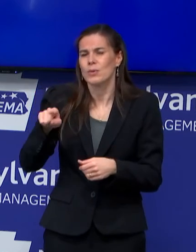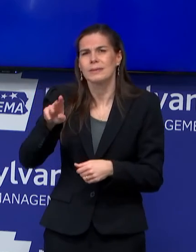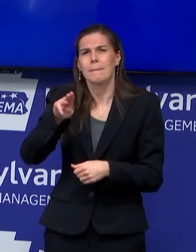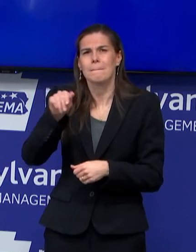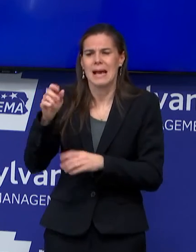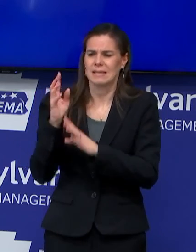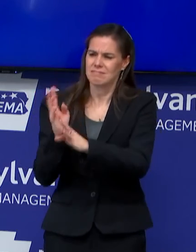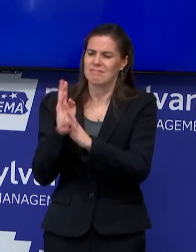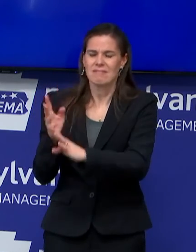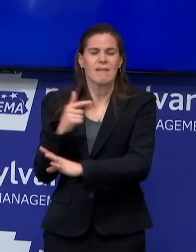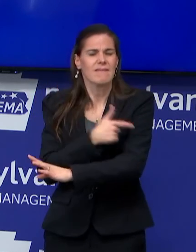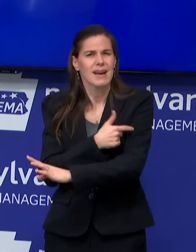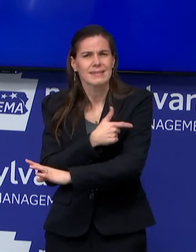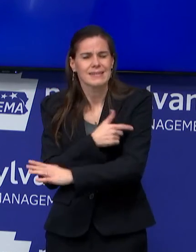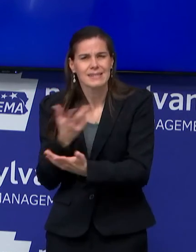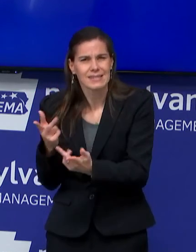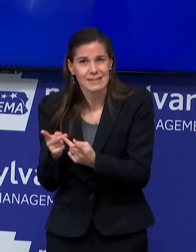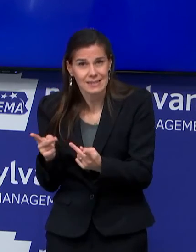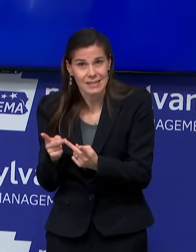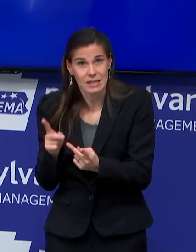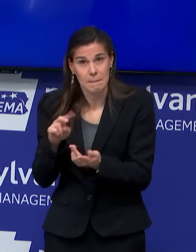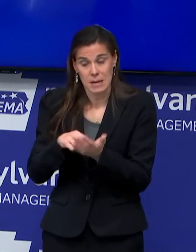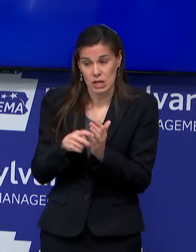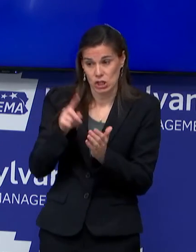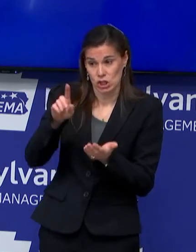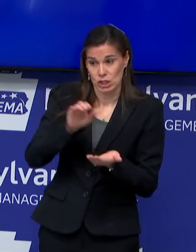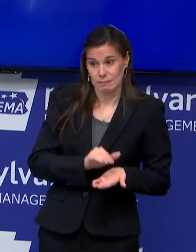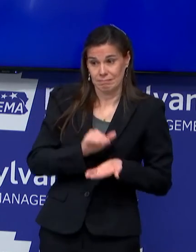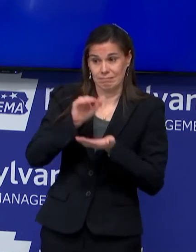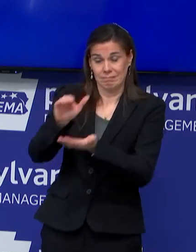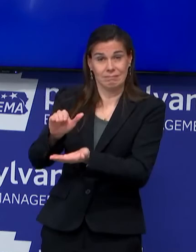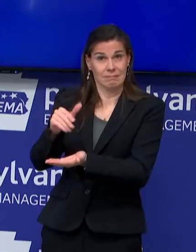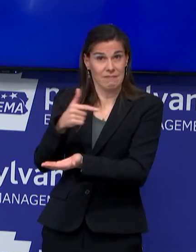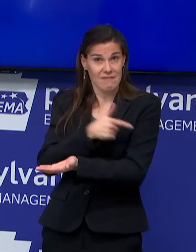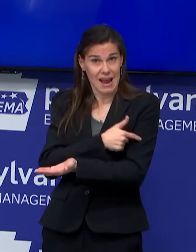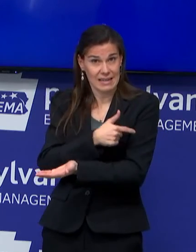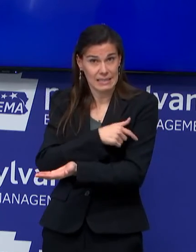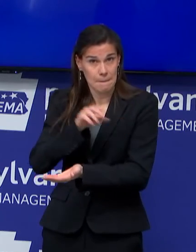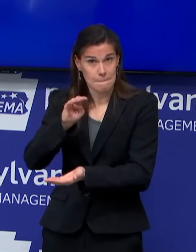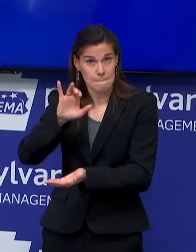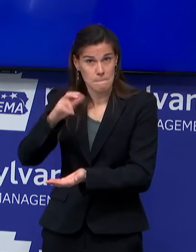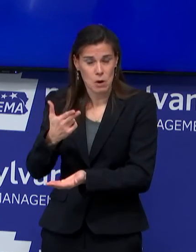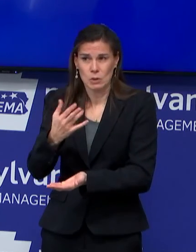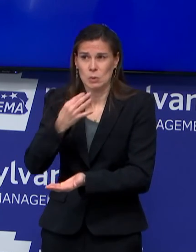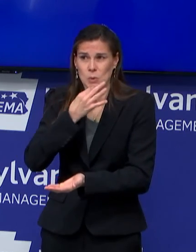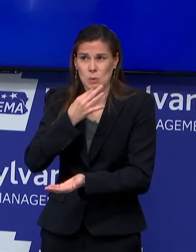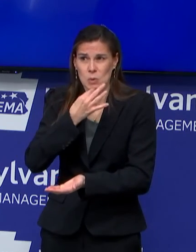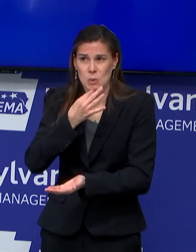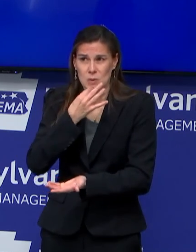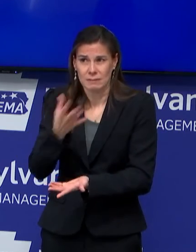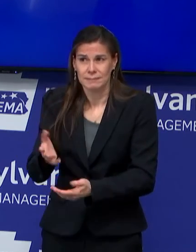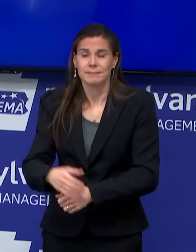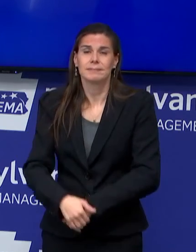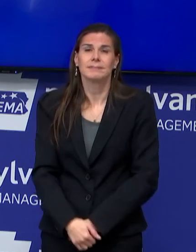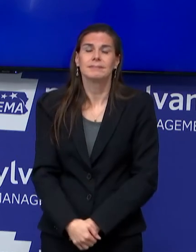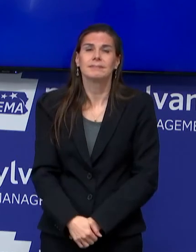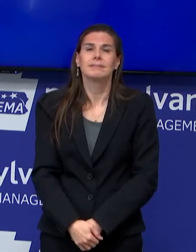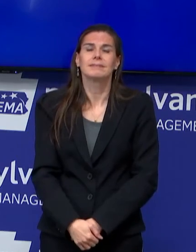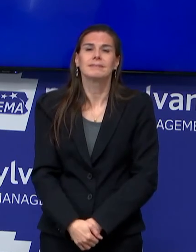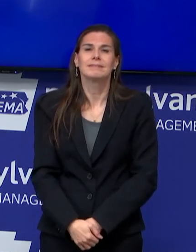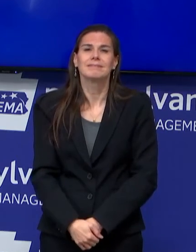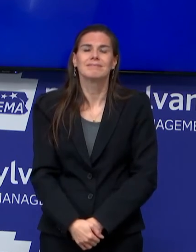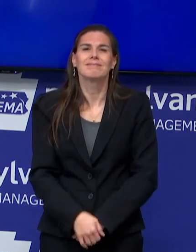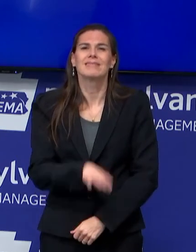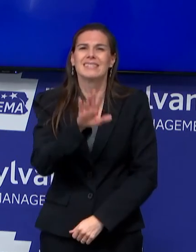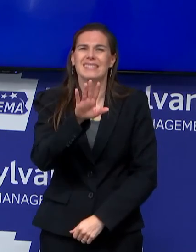Do we expect to be able to supply them with vaccine here in March, which is right around the corner? So